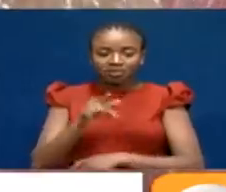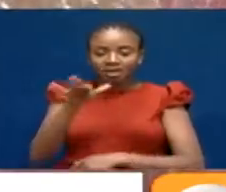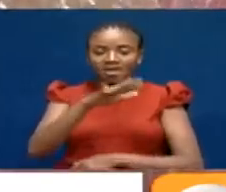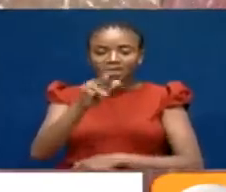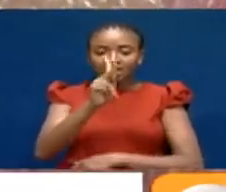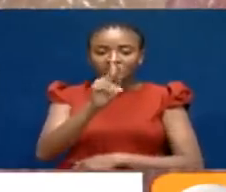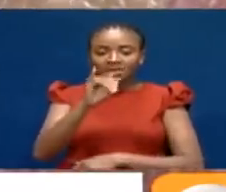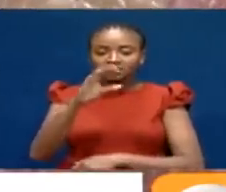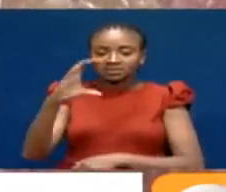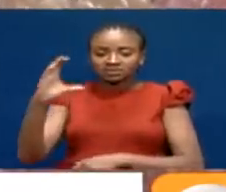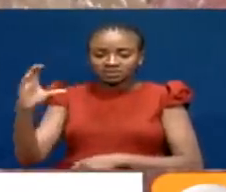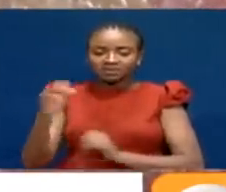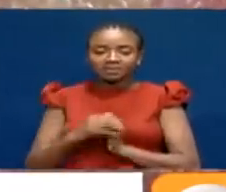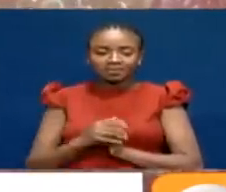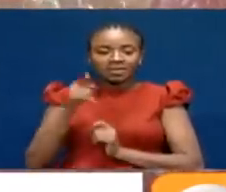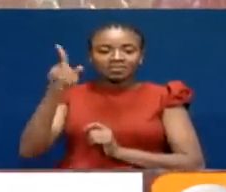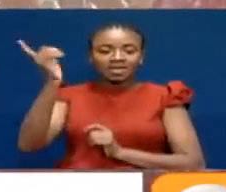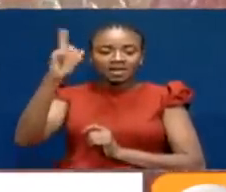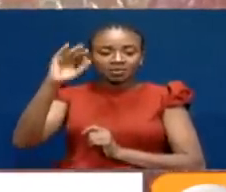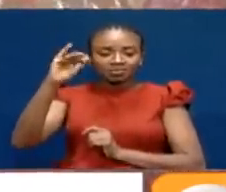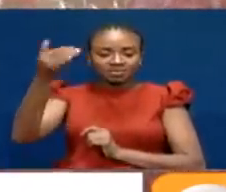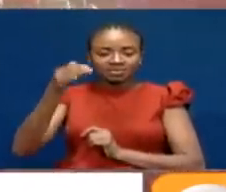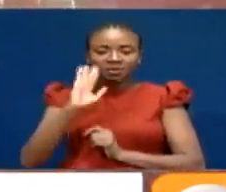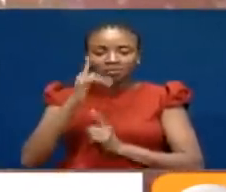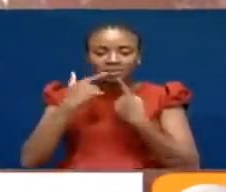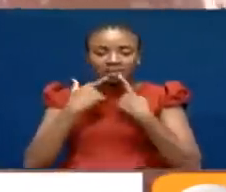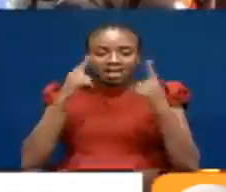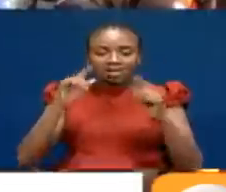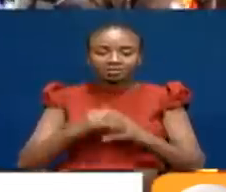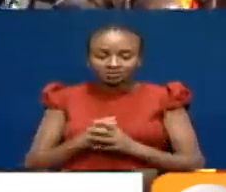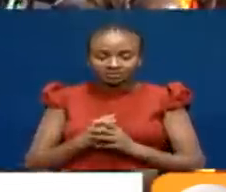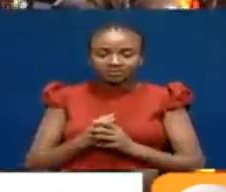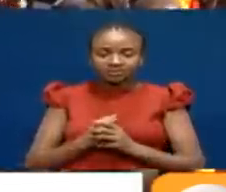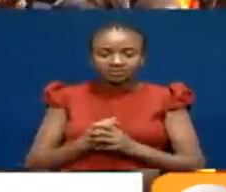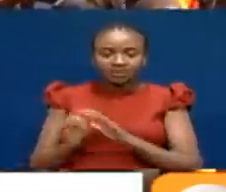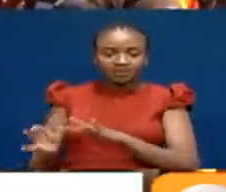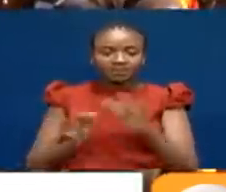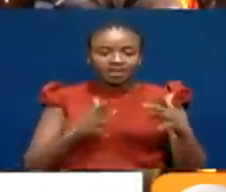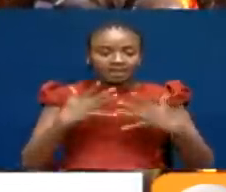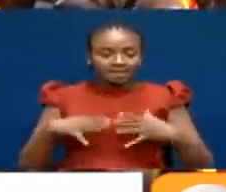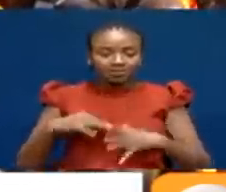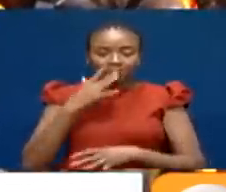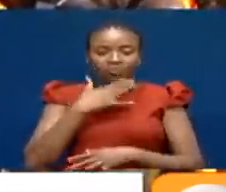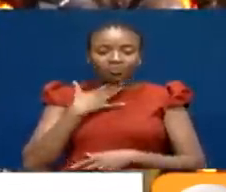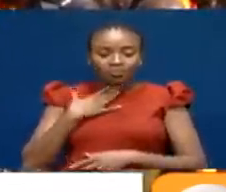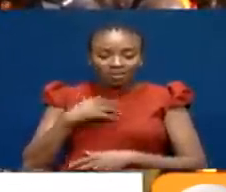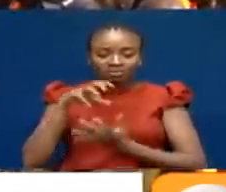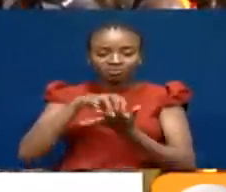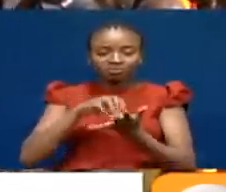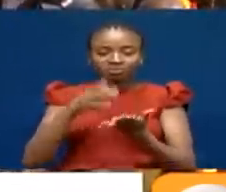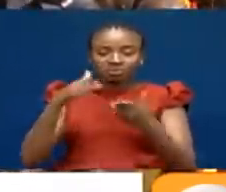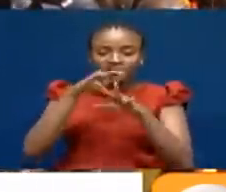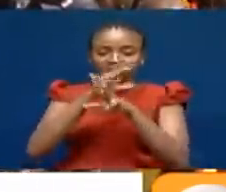kule town. Kesi si nitatangaza. Sawa, asanteni sana. Those who seek to deputize Odinga